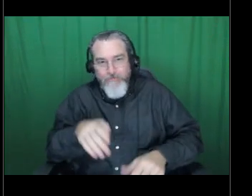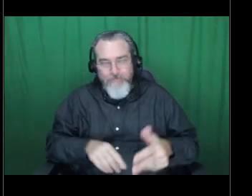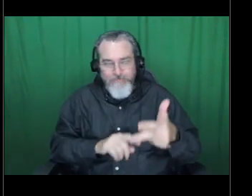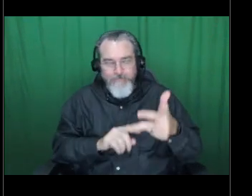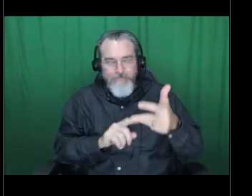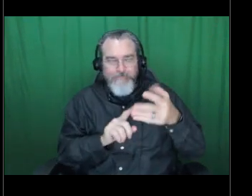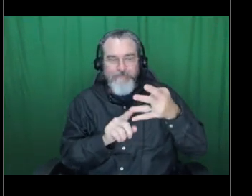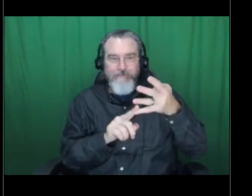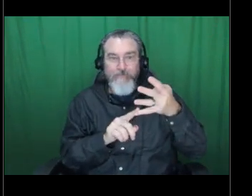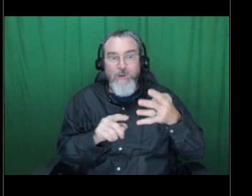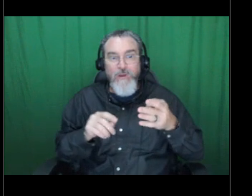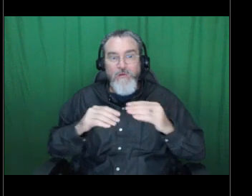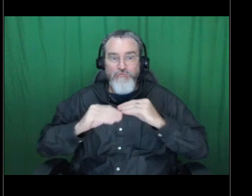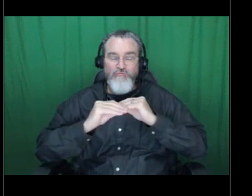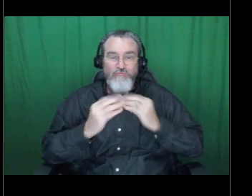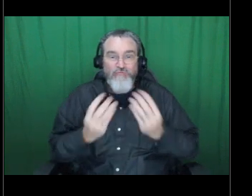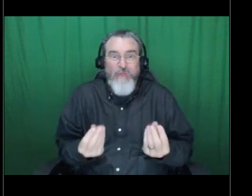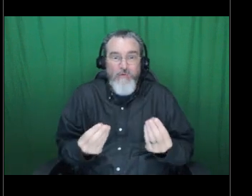headroom,